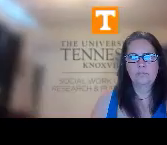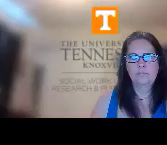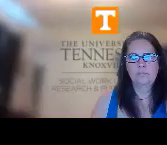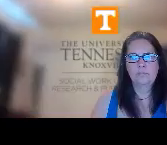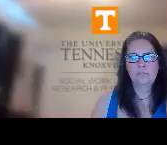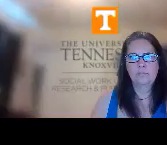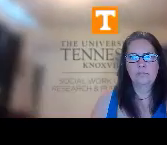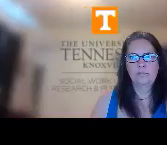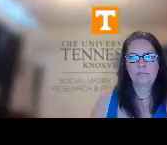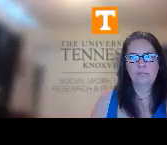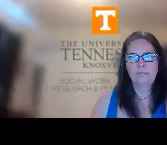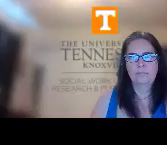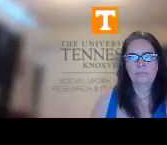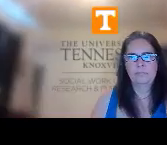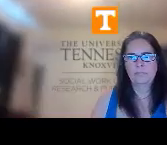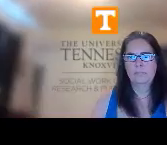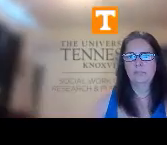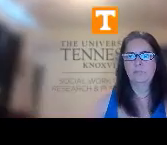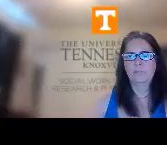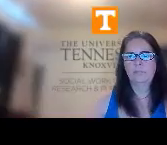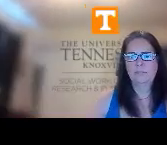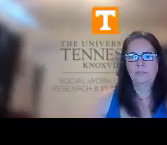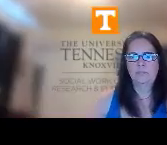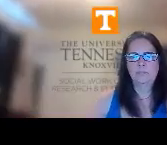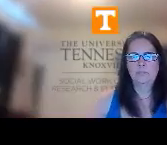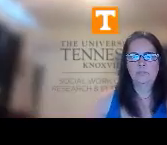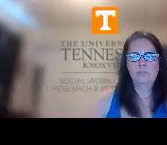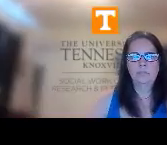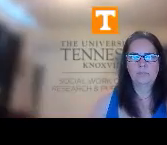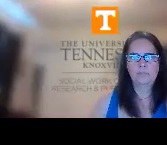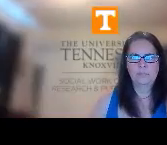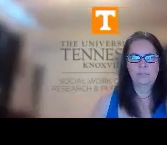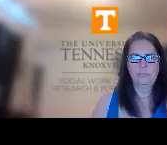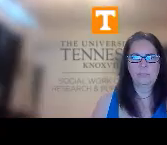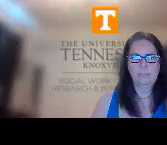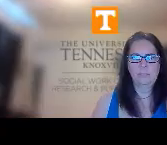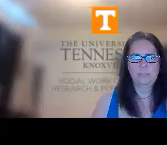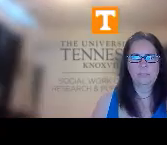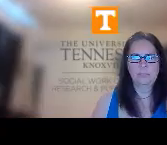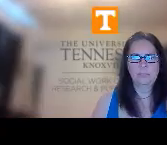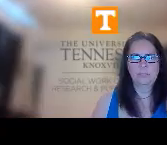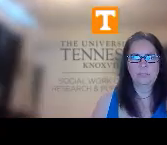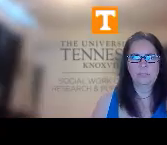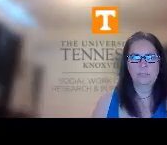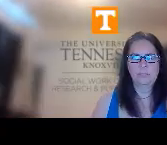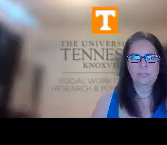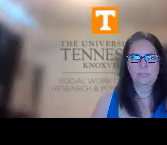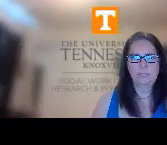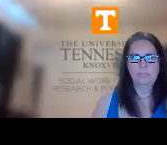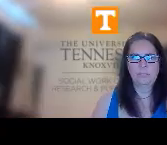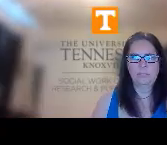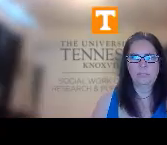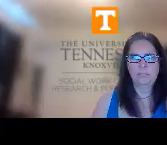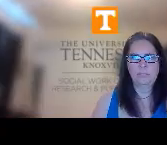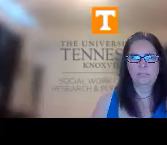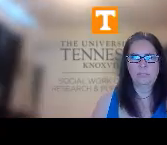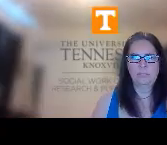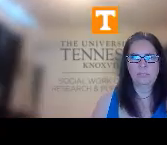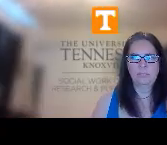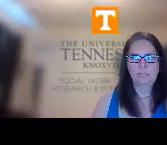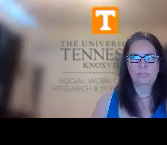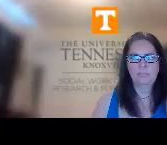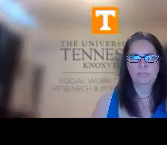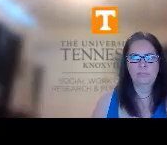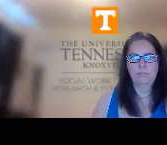we put in, like I said, these are Johnson City zip codes, but just put in your zip code, choose your radius, however